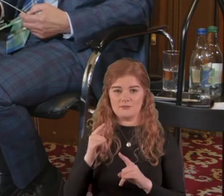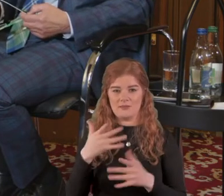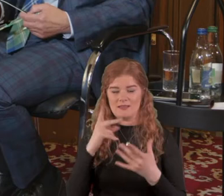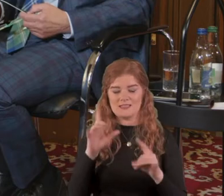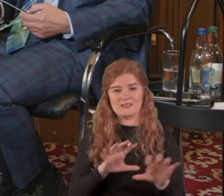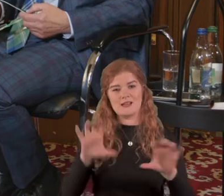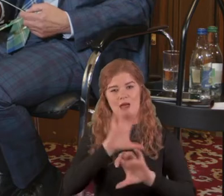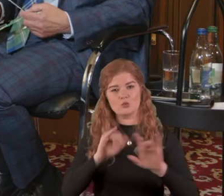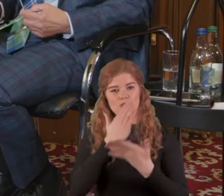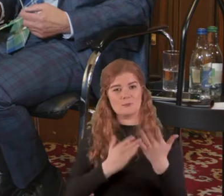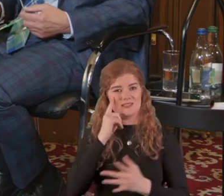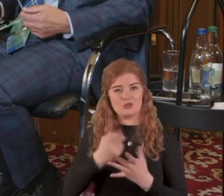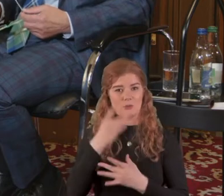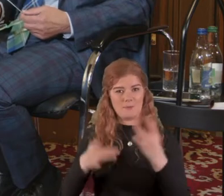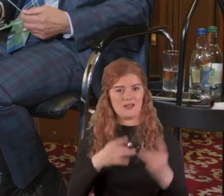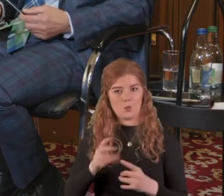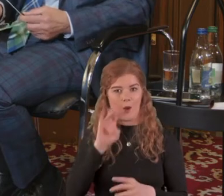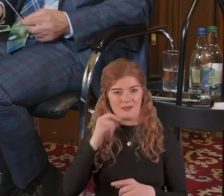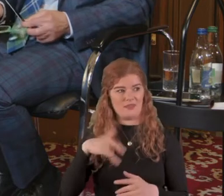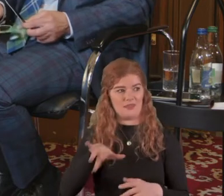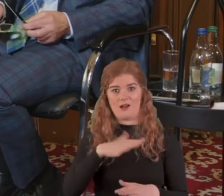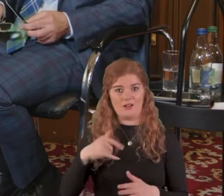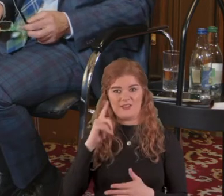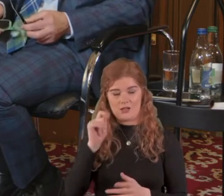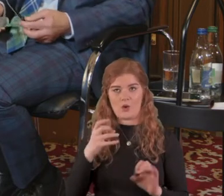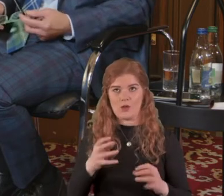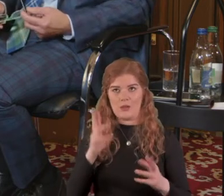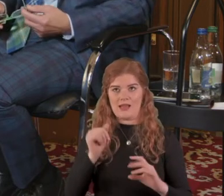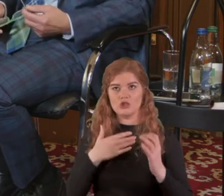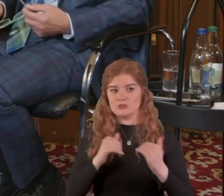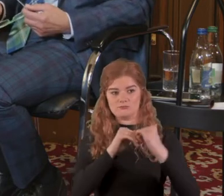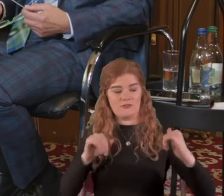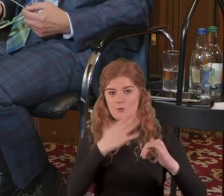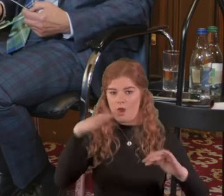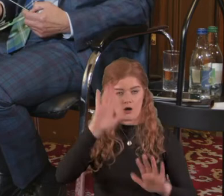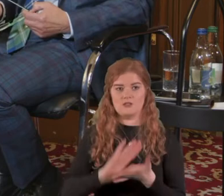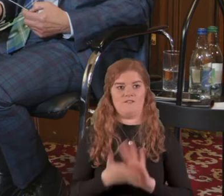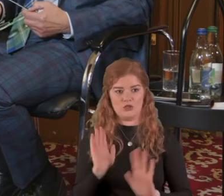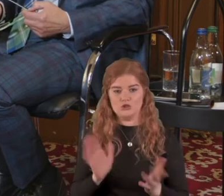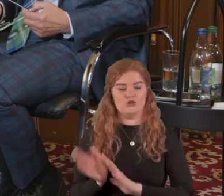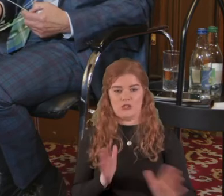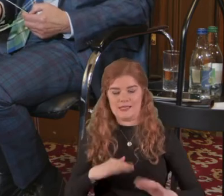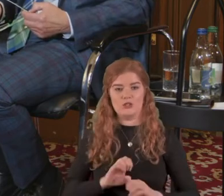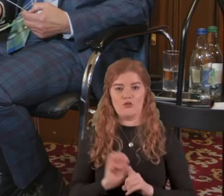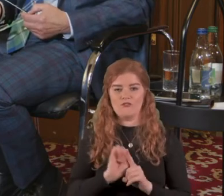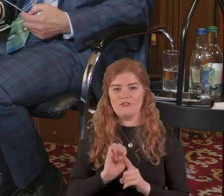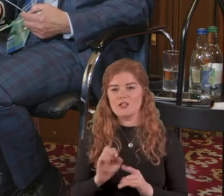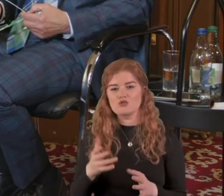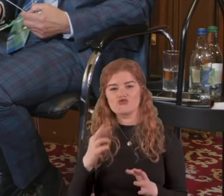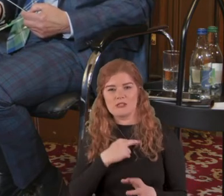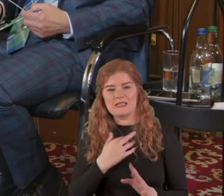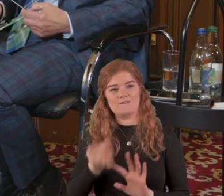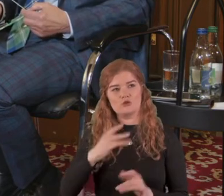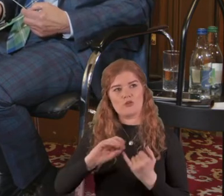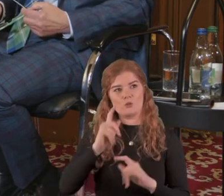lot of the negotiations. This is a chance to get this off our backs once and for all. So I suppose to get a sense then of the